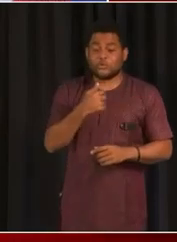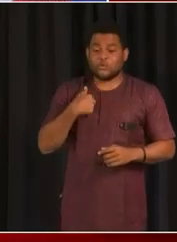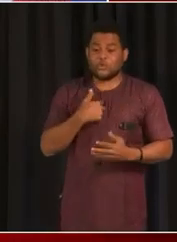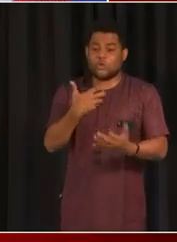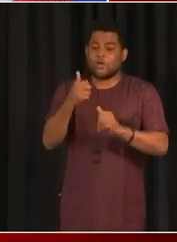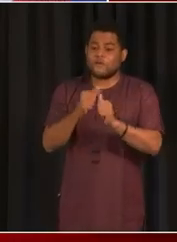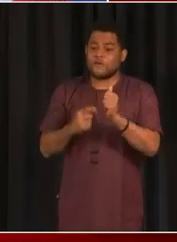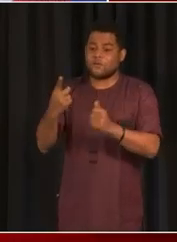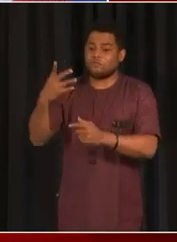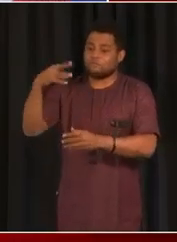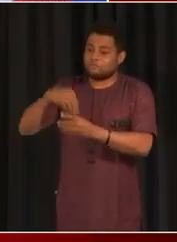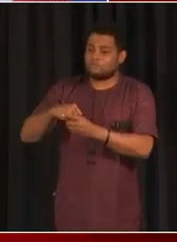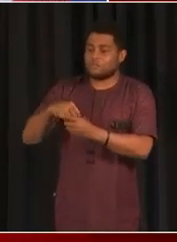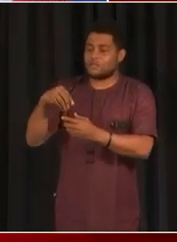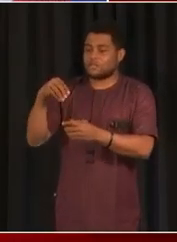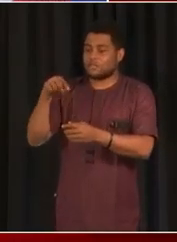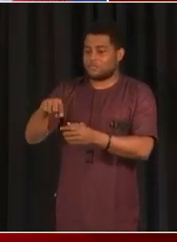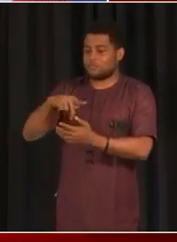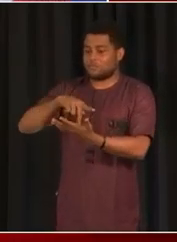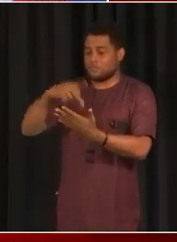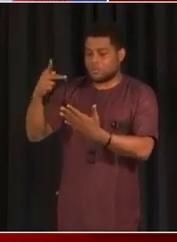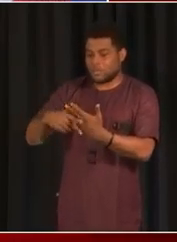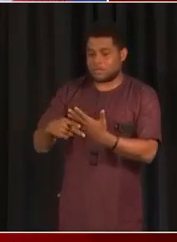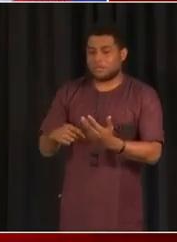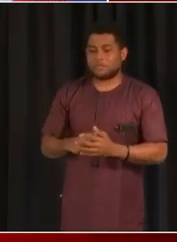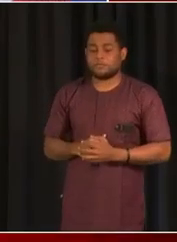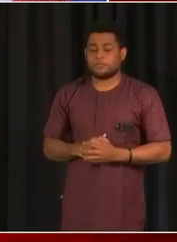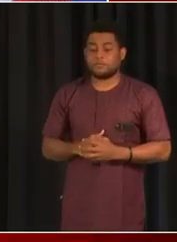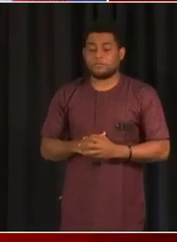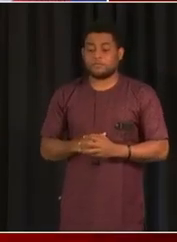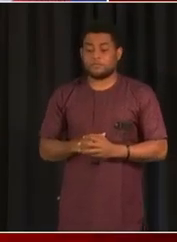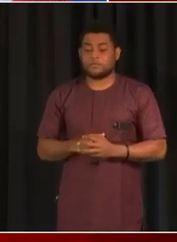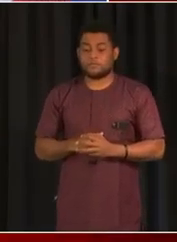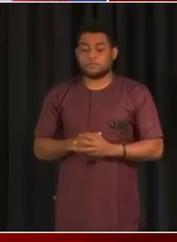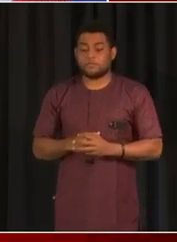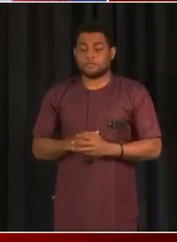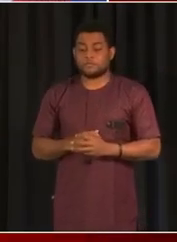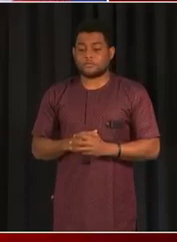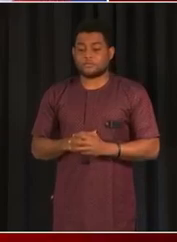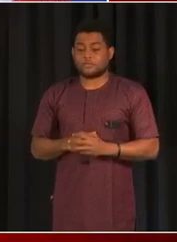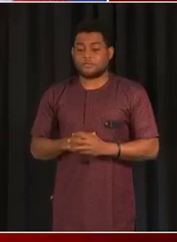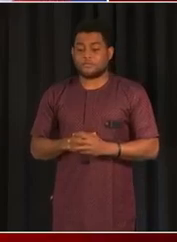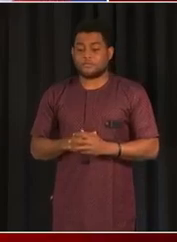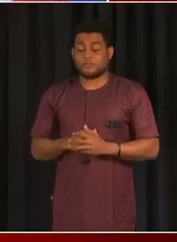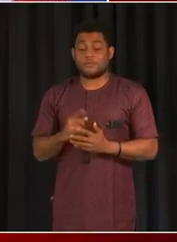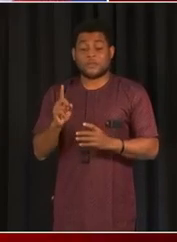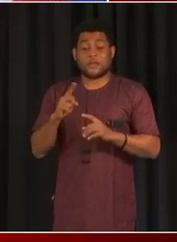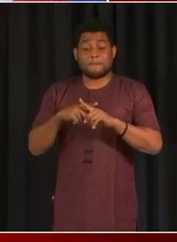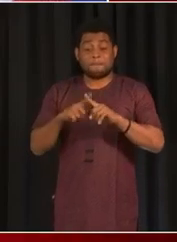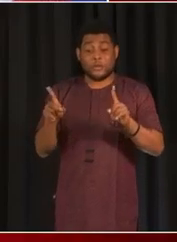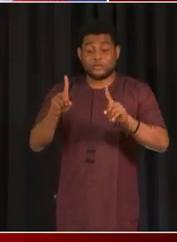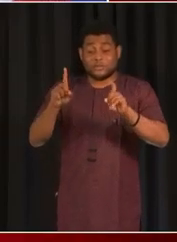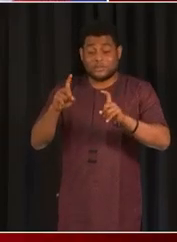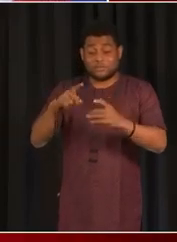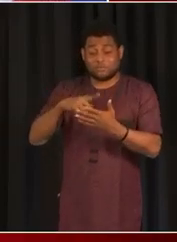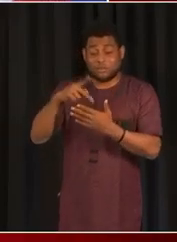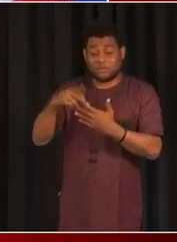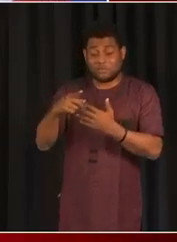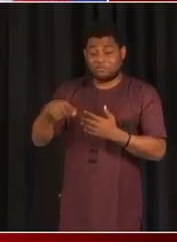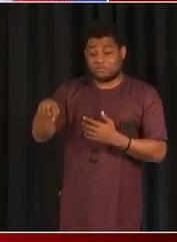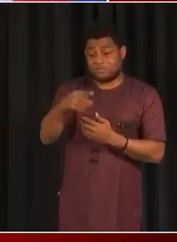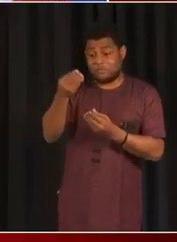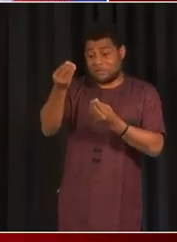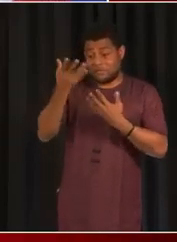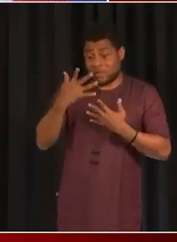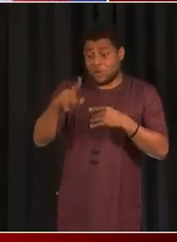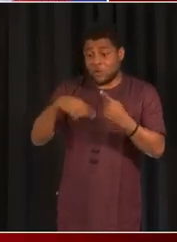participating in our testing program. But more than that, the testing program lets us know when there's been an